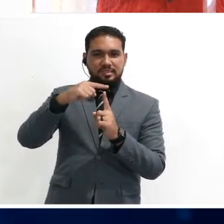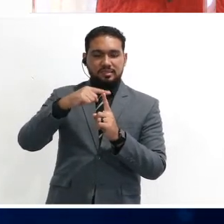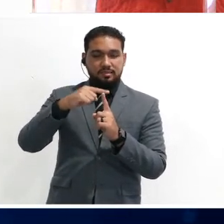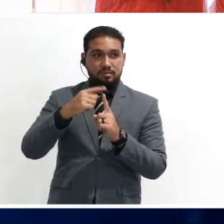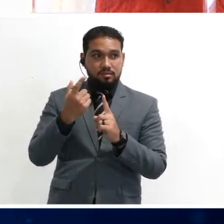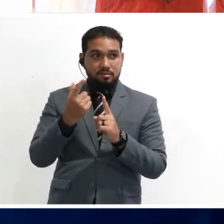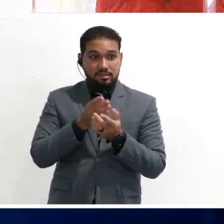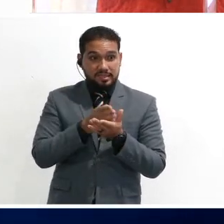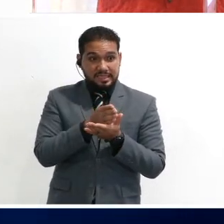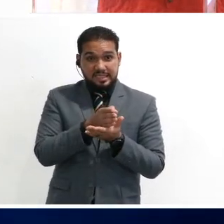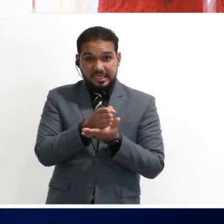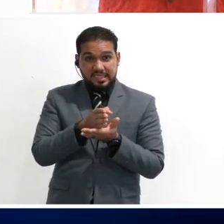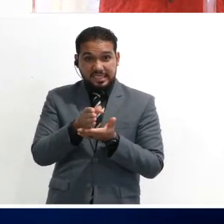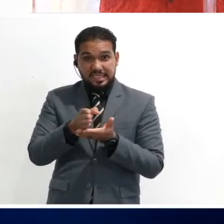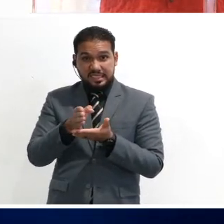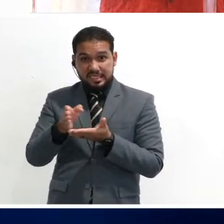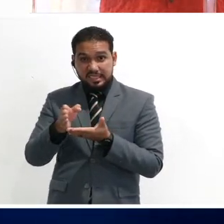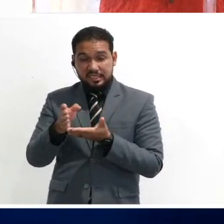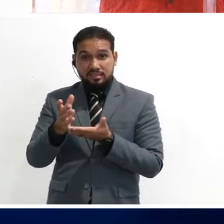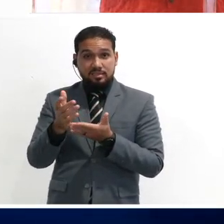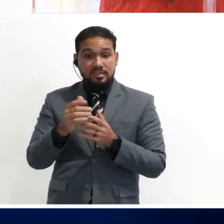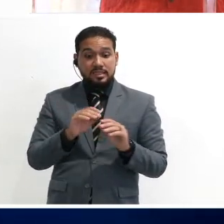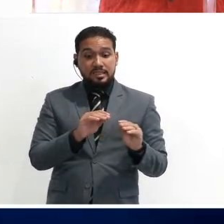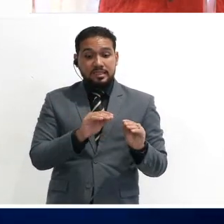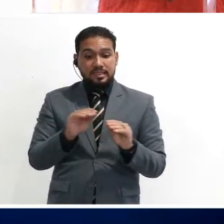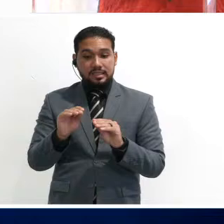the atoms and moving them around,